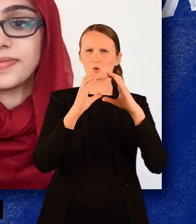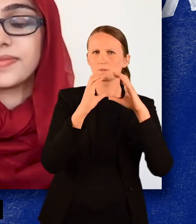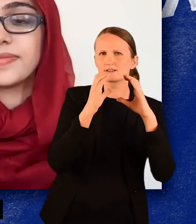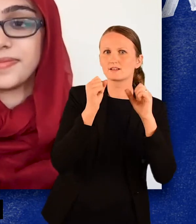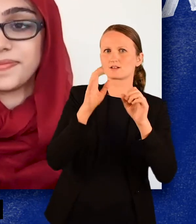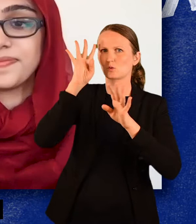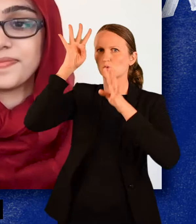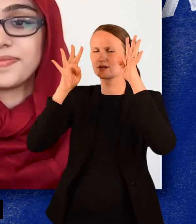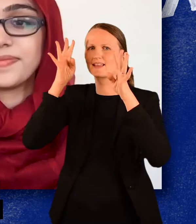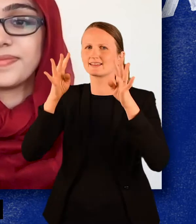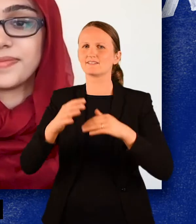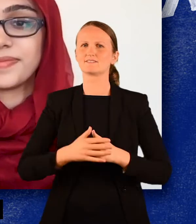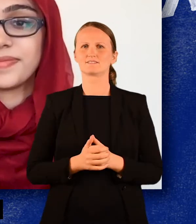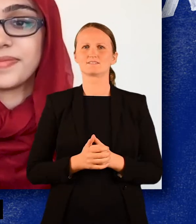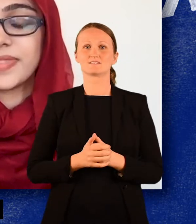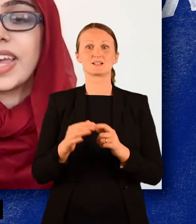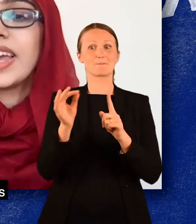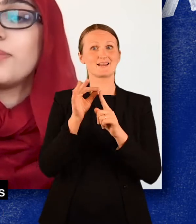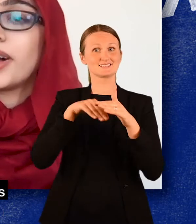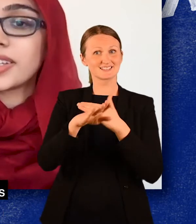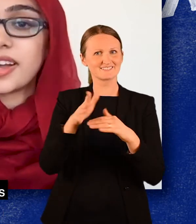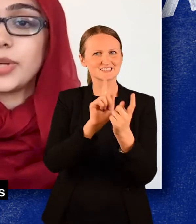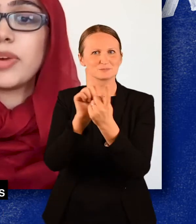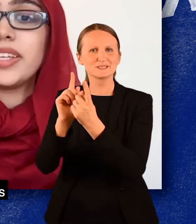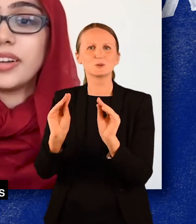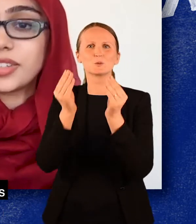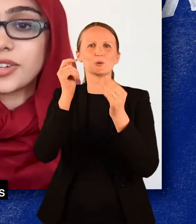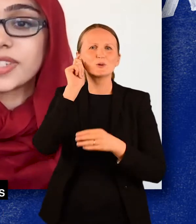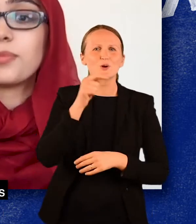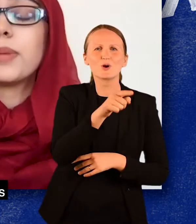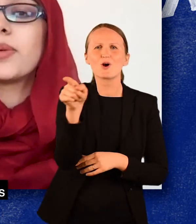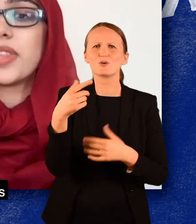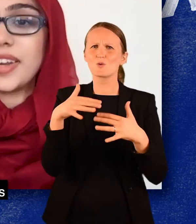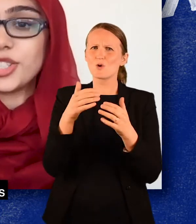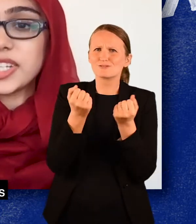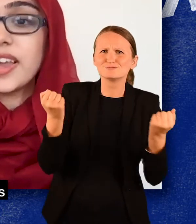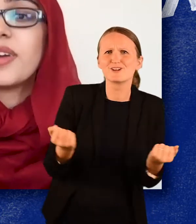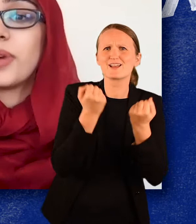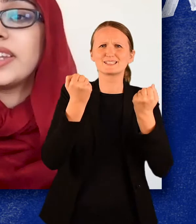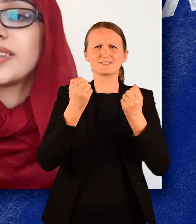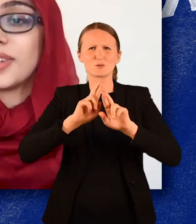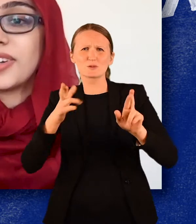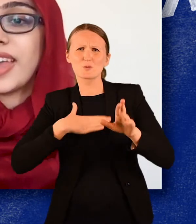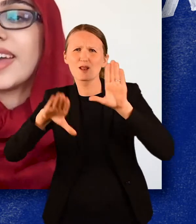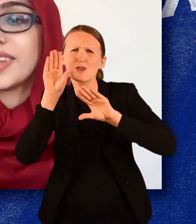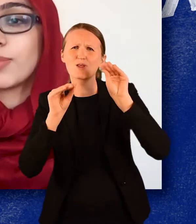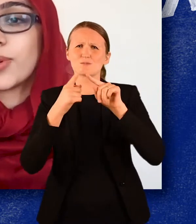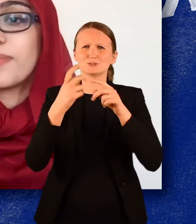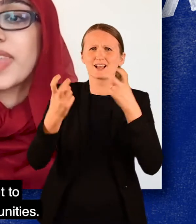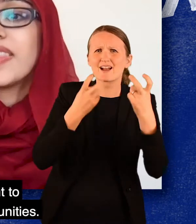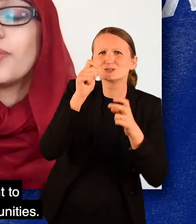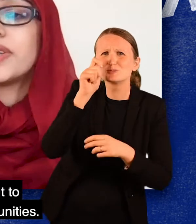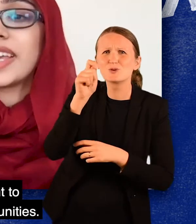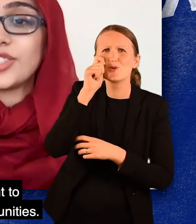thinking, communication, and creativity. In Pakistan, we met young girls brimming with energy, ready to learn and